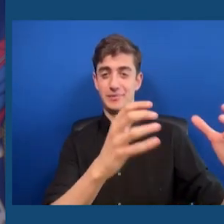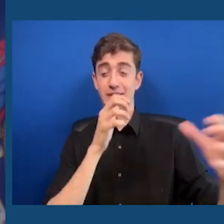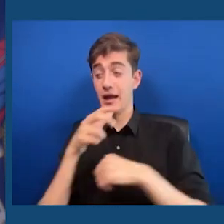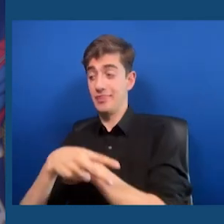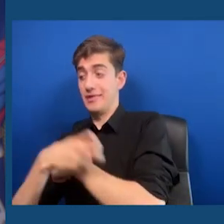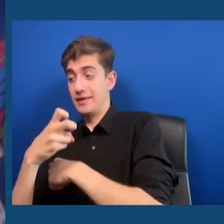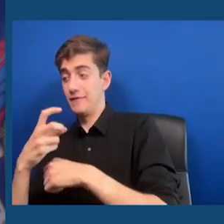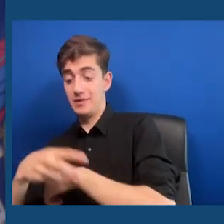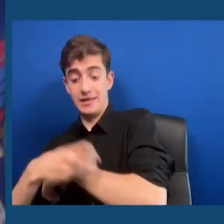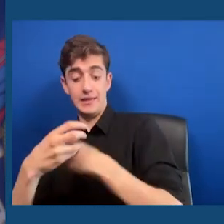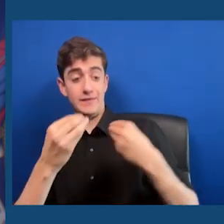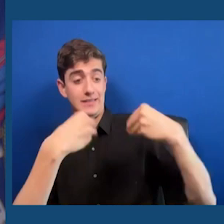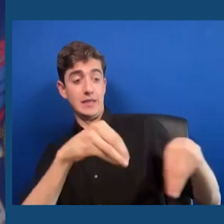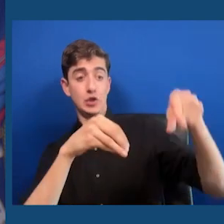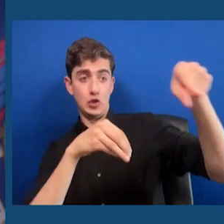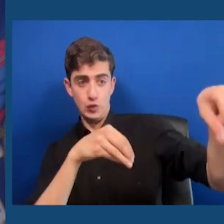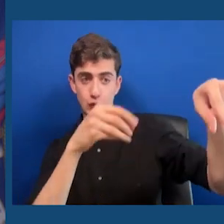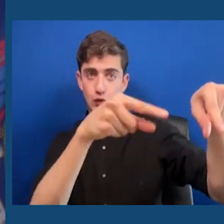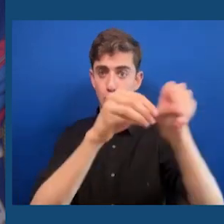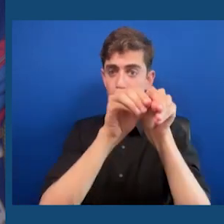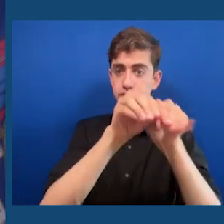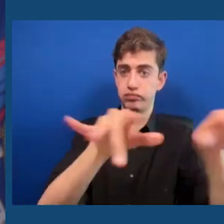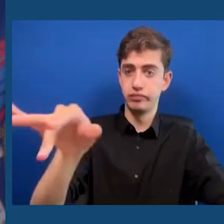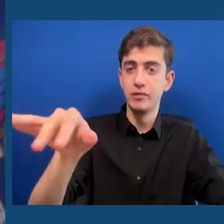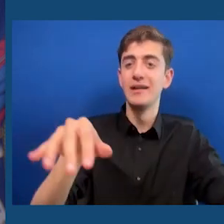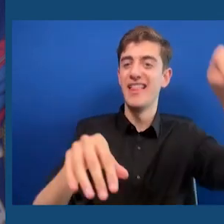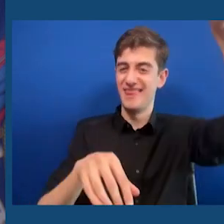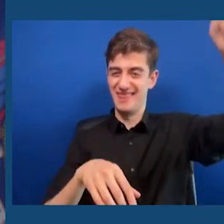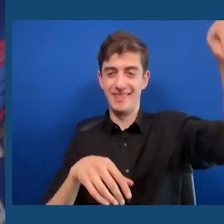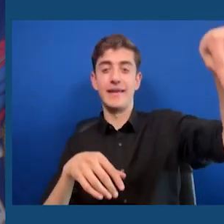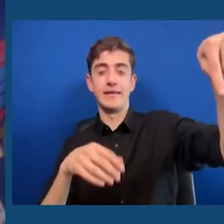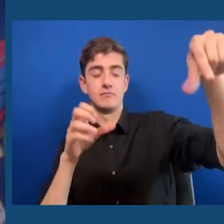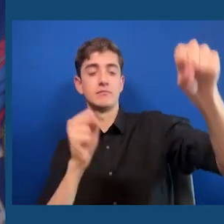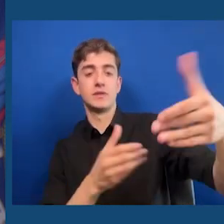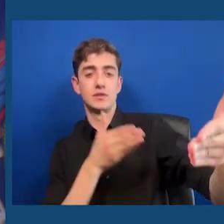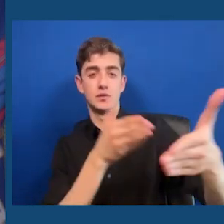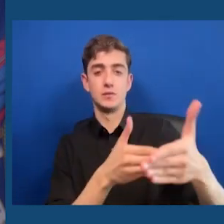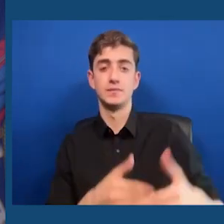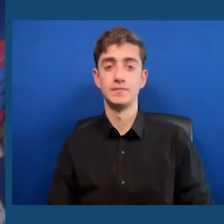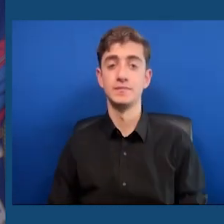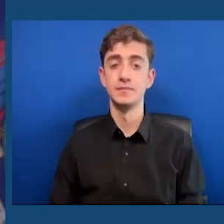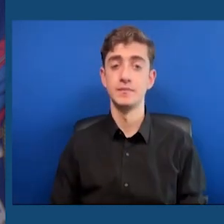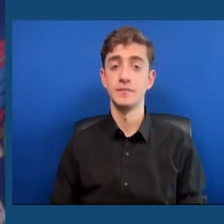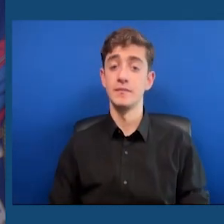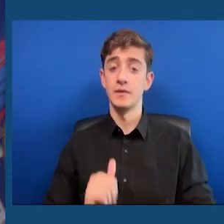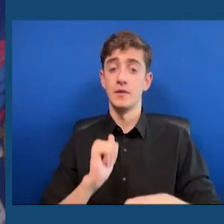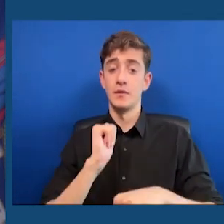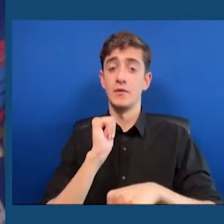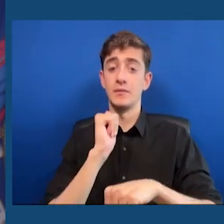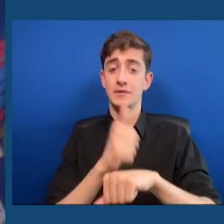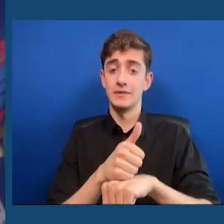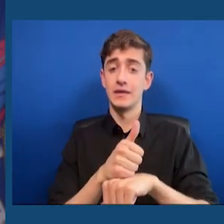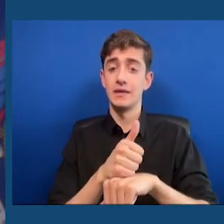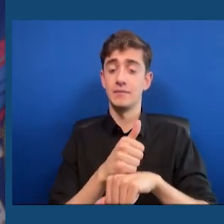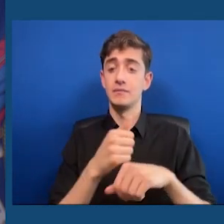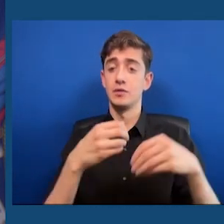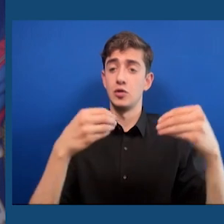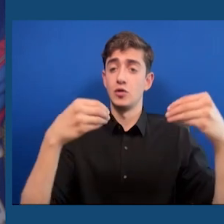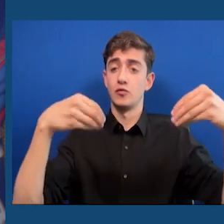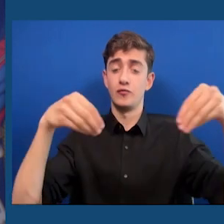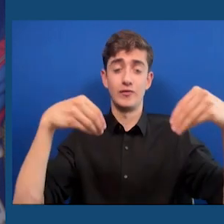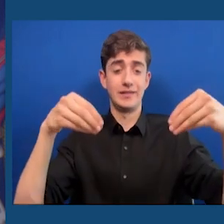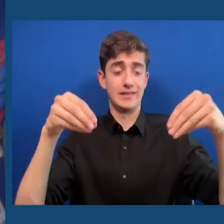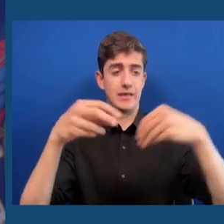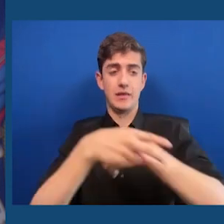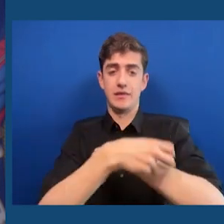million to establish dedicated retail theft teams within the state police, DA's offices, and local law enforcement, so they have the